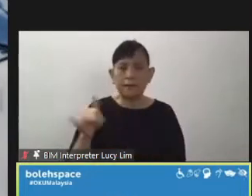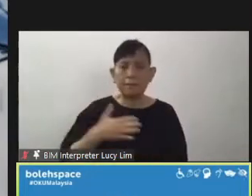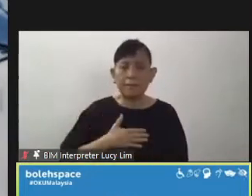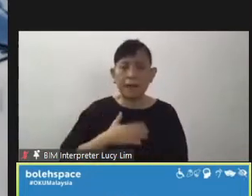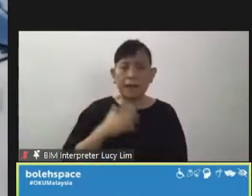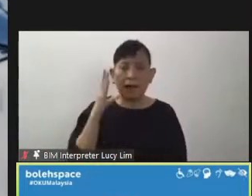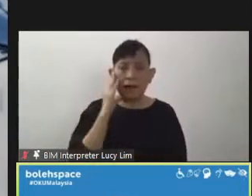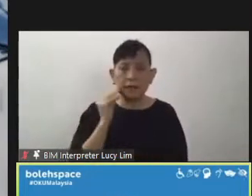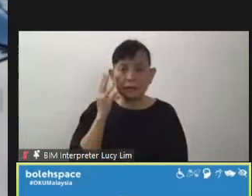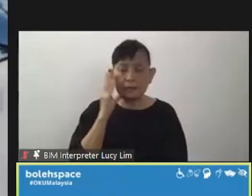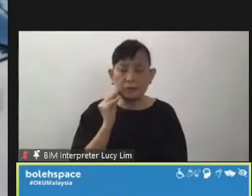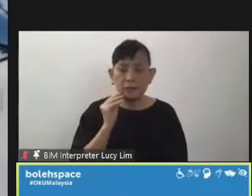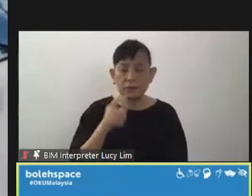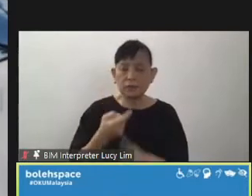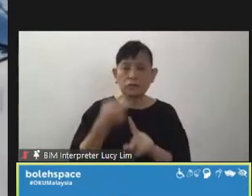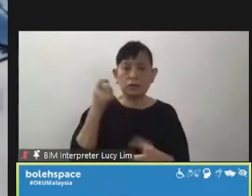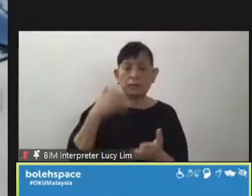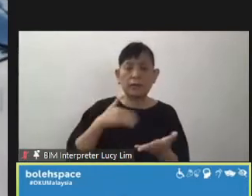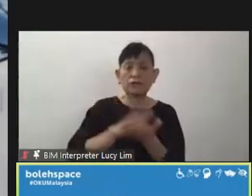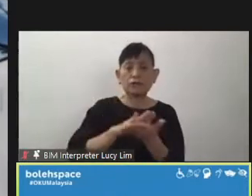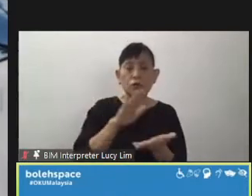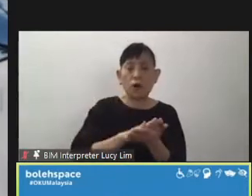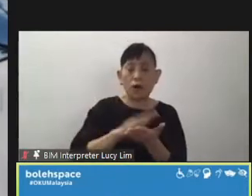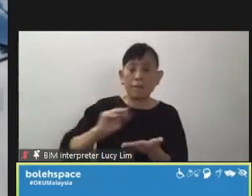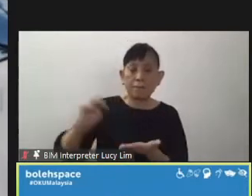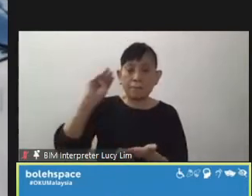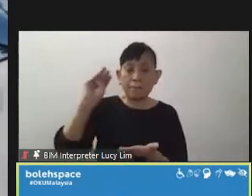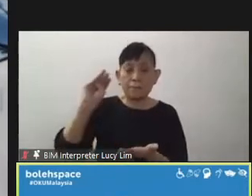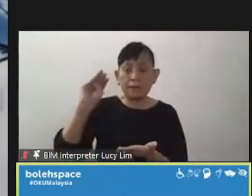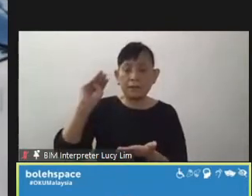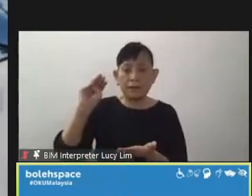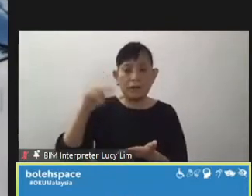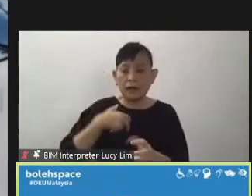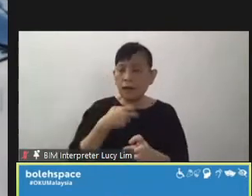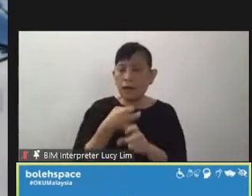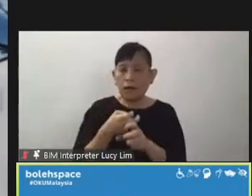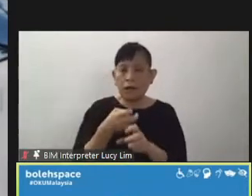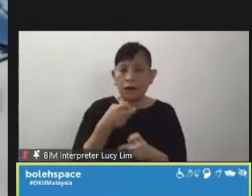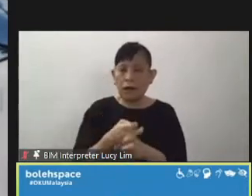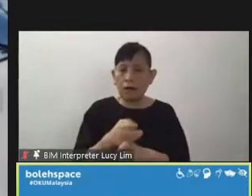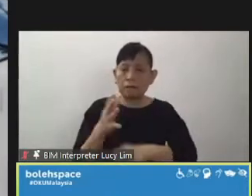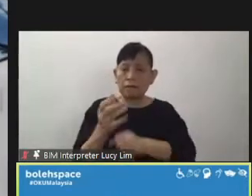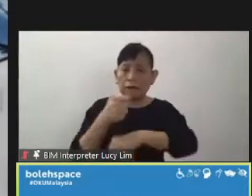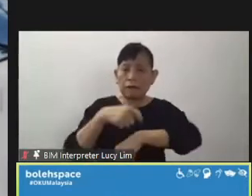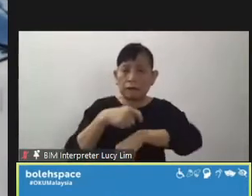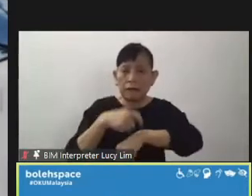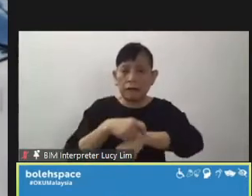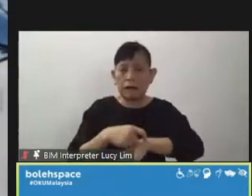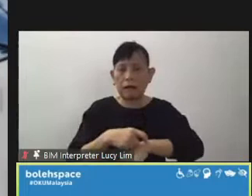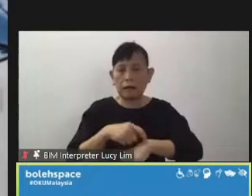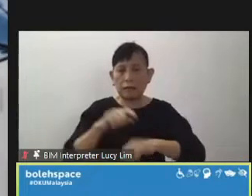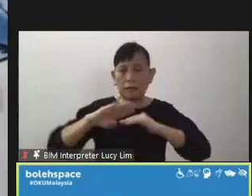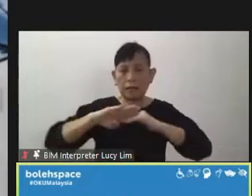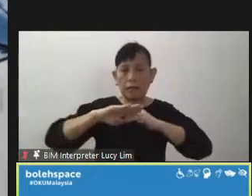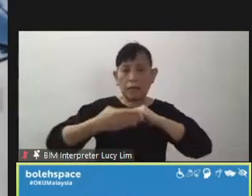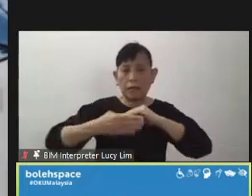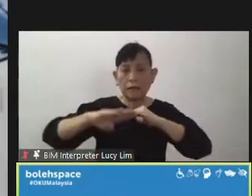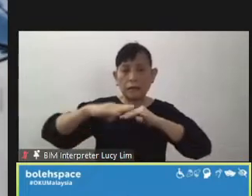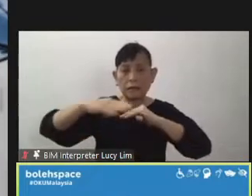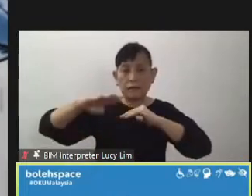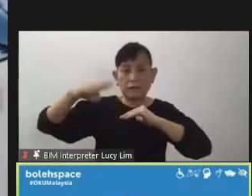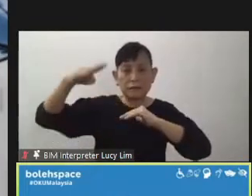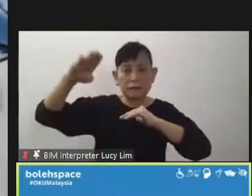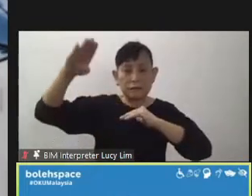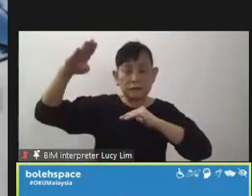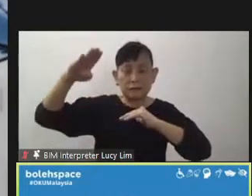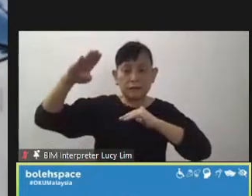during my secondary school, it was quite hard for me. It took time for me to climb the stairs. So I